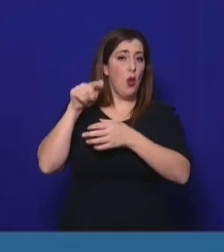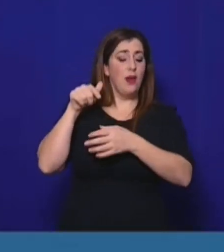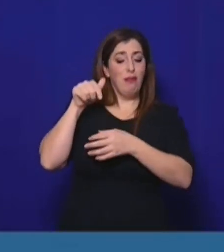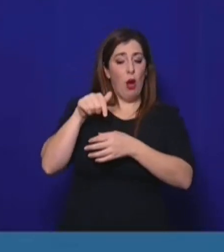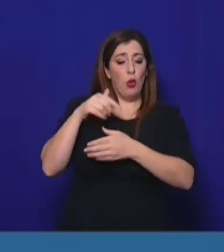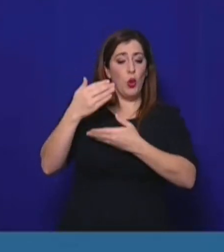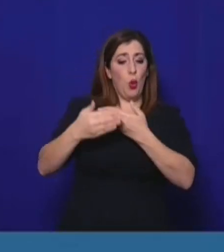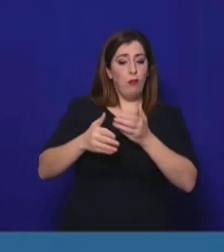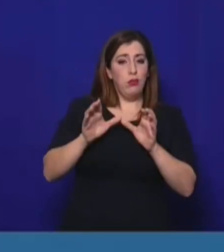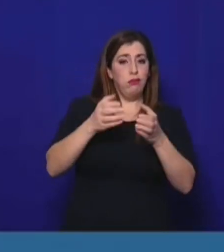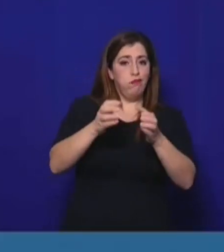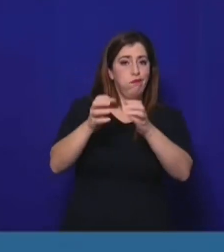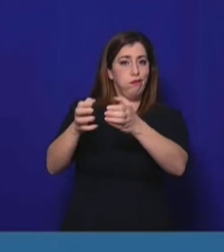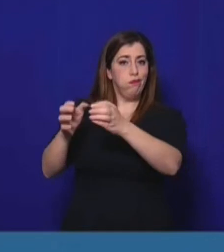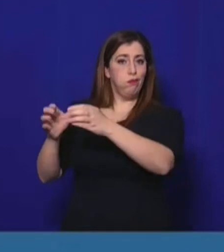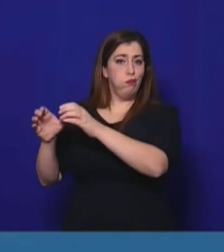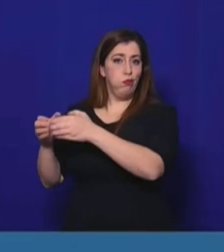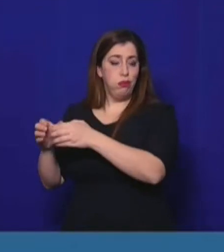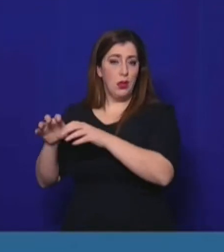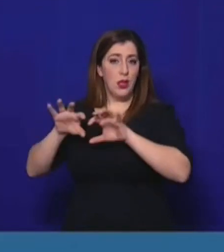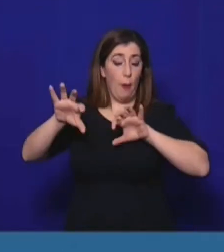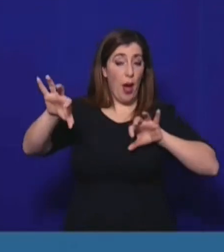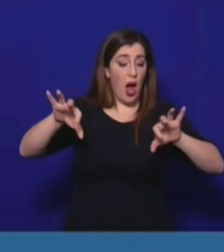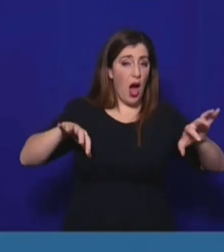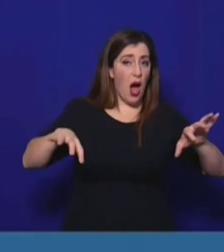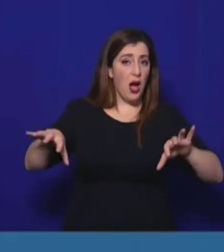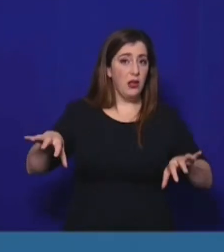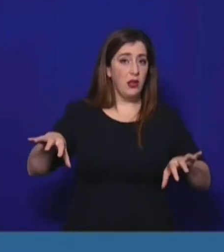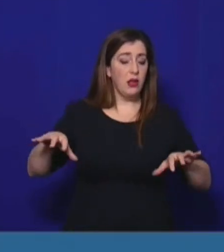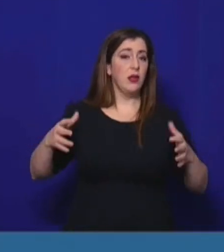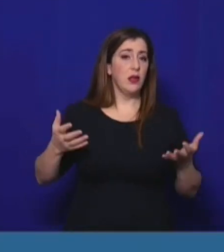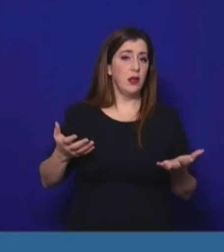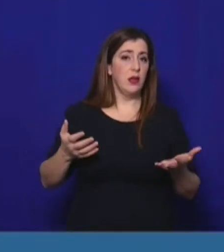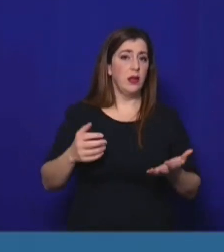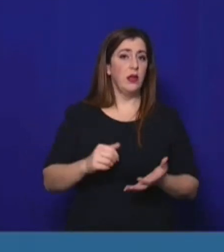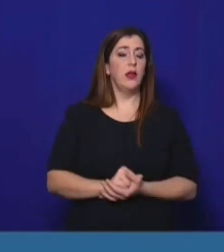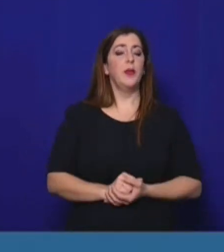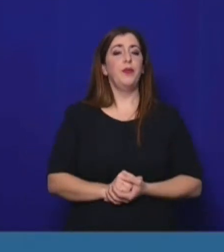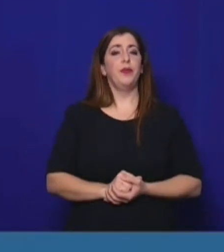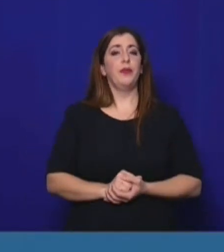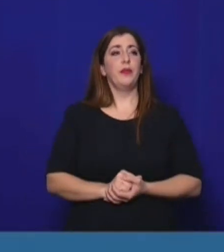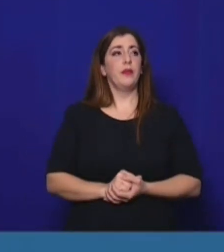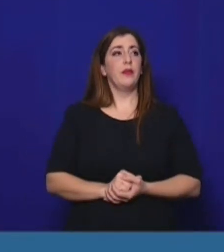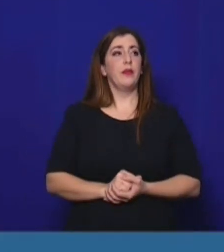like that during break? And also, would you be able to tell us how many people have been inoculated so far?